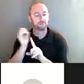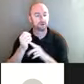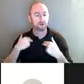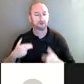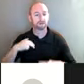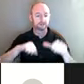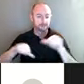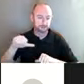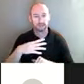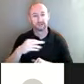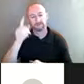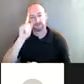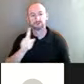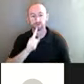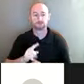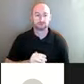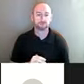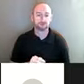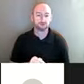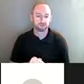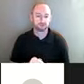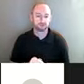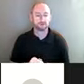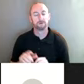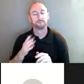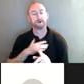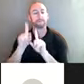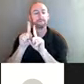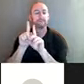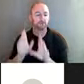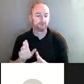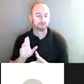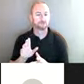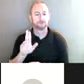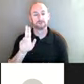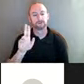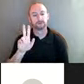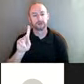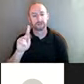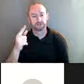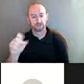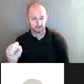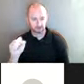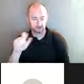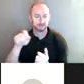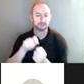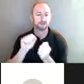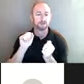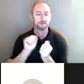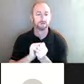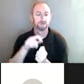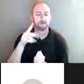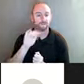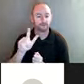Scientists, and certainly the mentorship that I received at KGS, especially with Bill